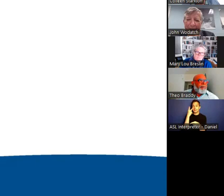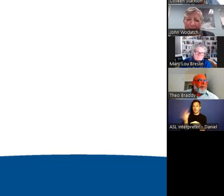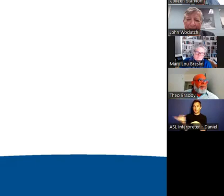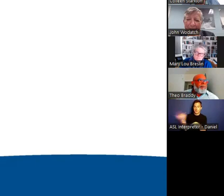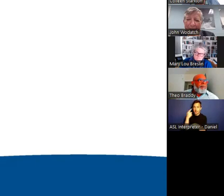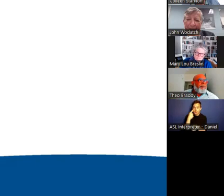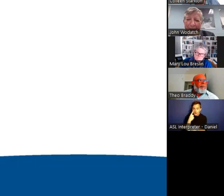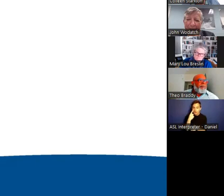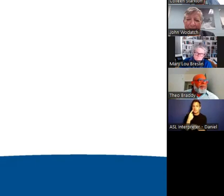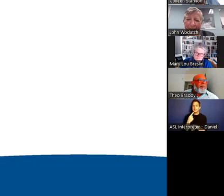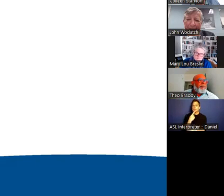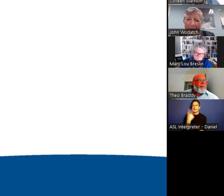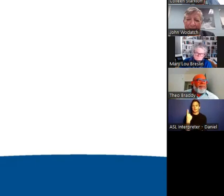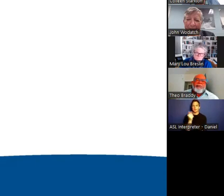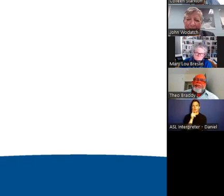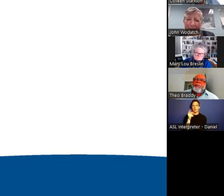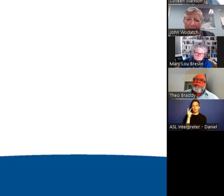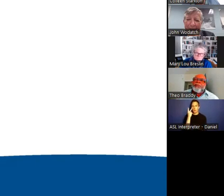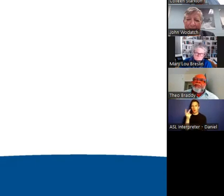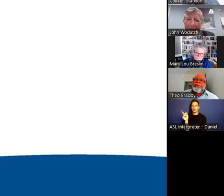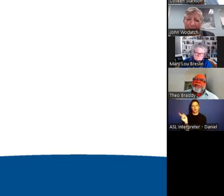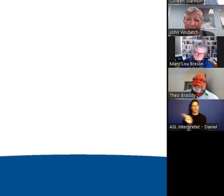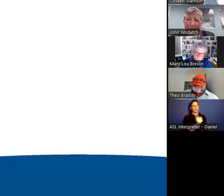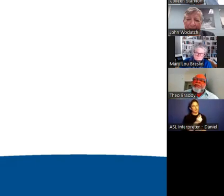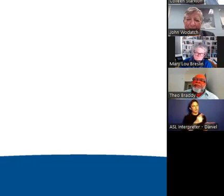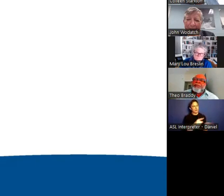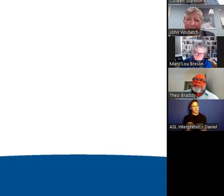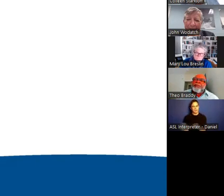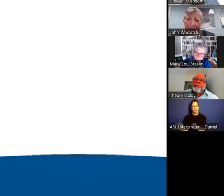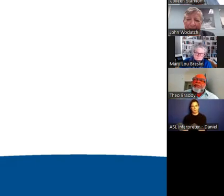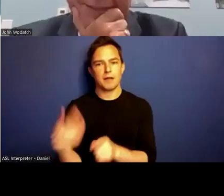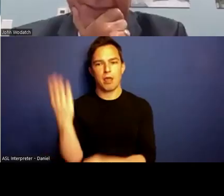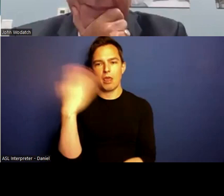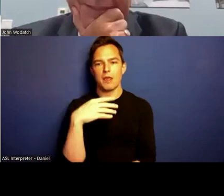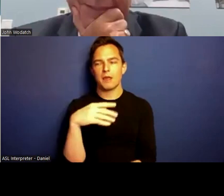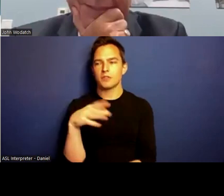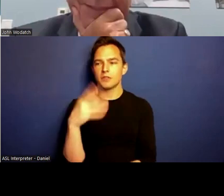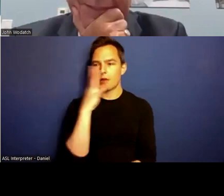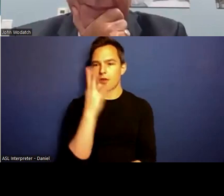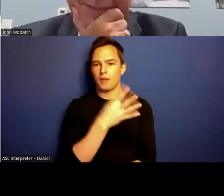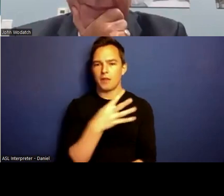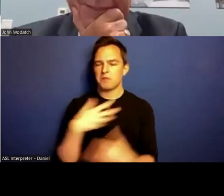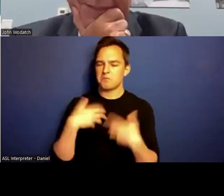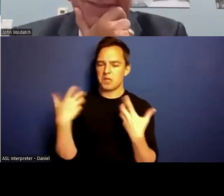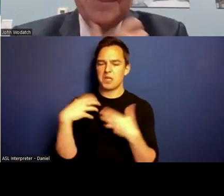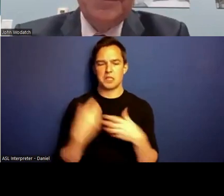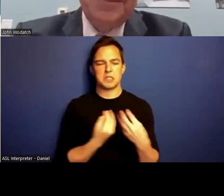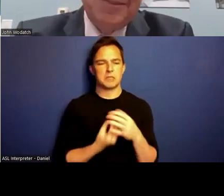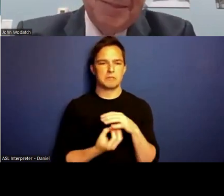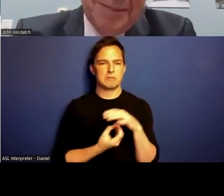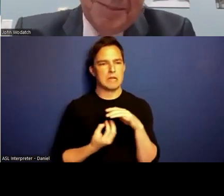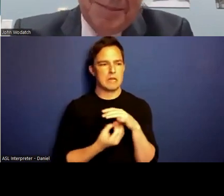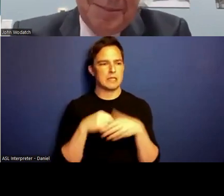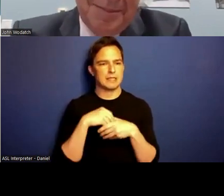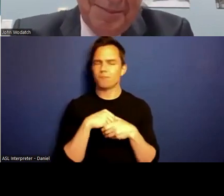something. Don't just watch it go by and be angry about it, but take action.